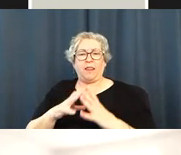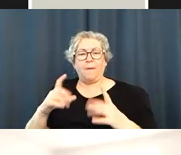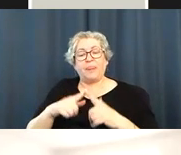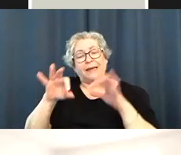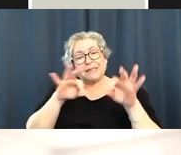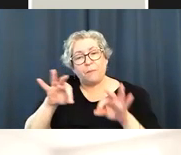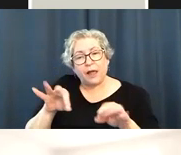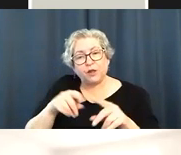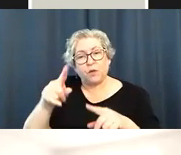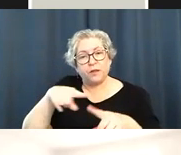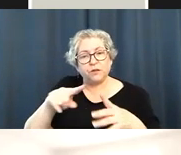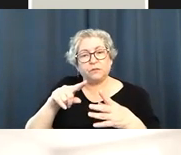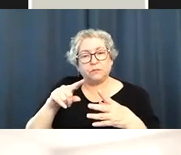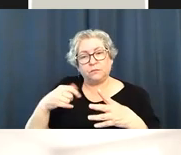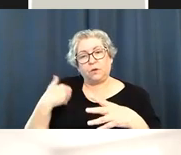explaining to them